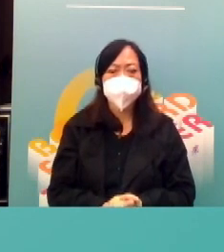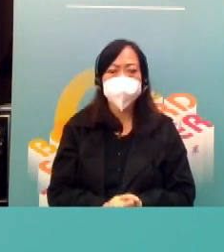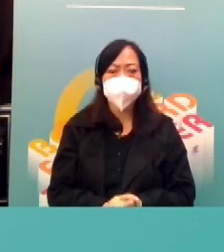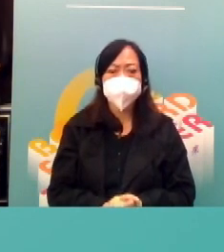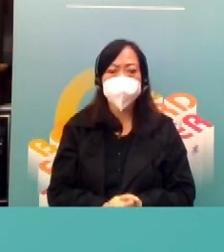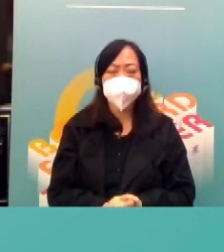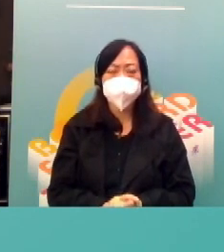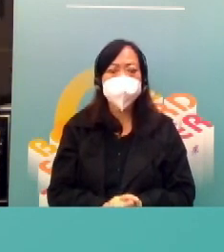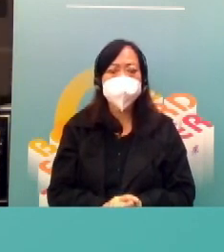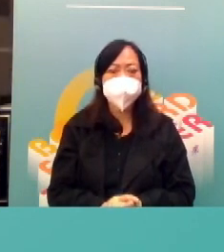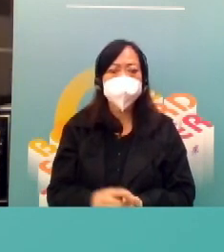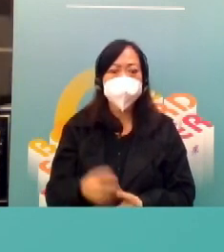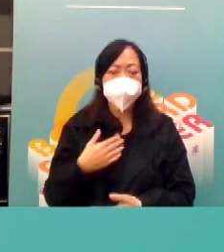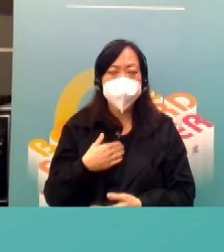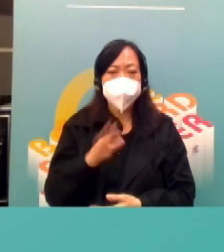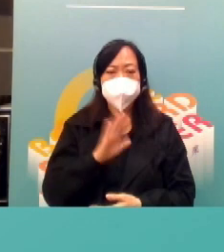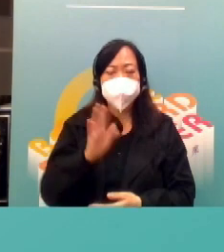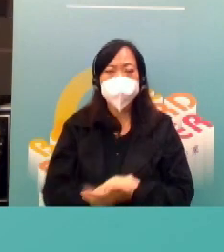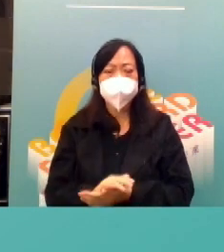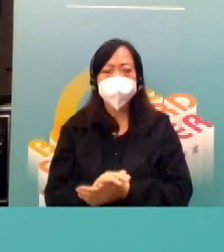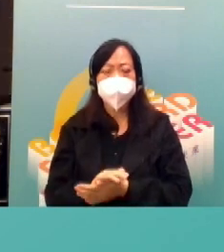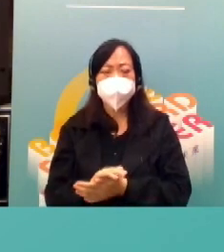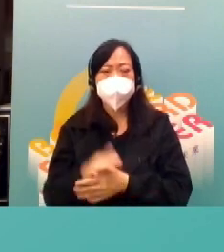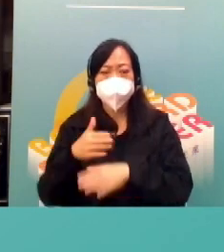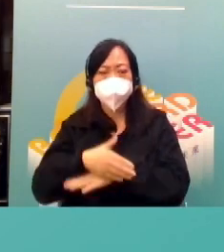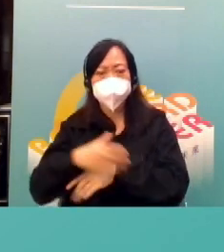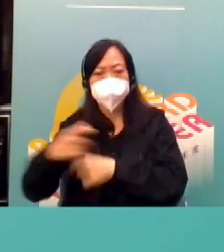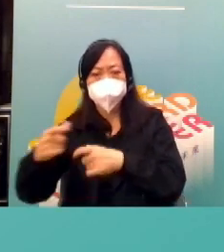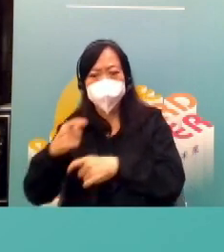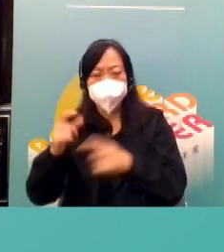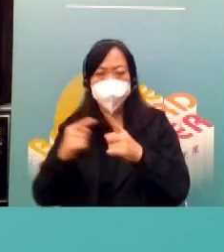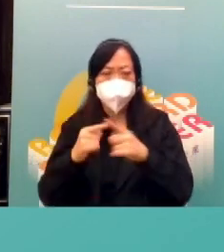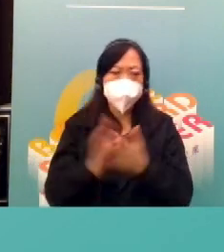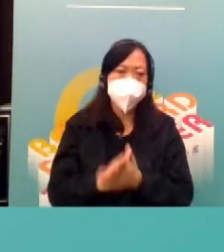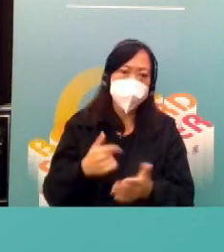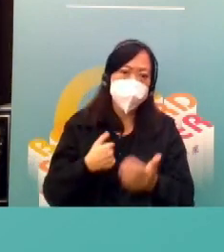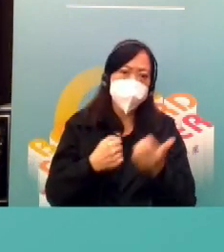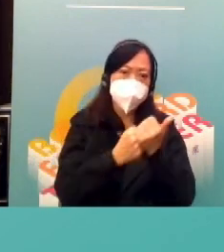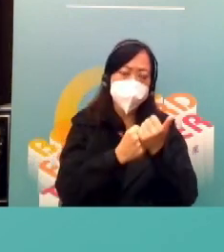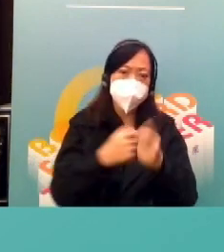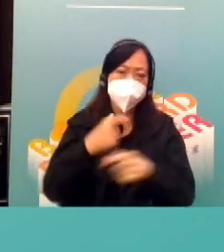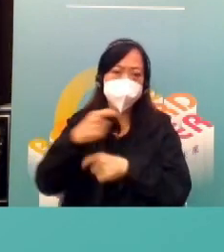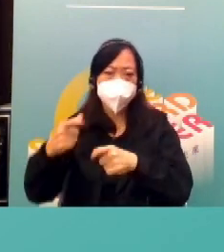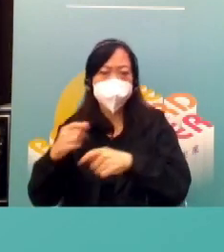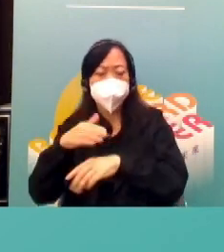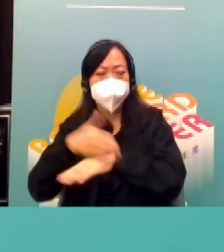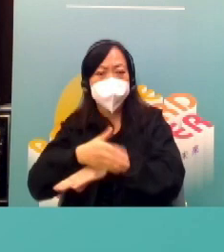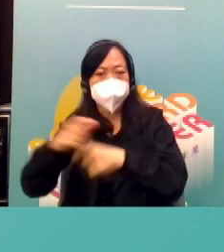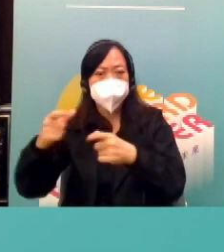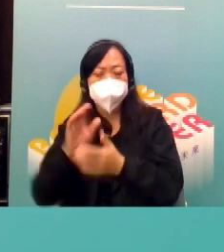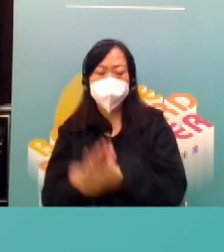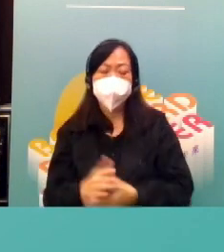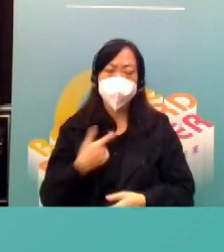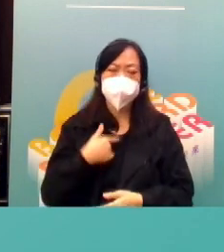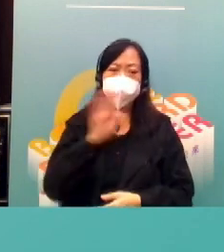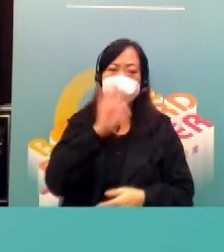how I can support social entrepreneurs and impact entrepreneurs, however we call them. And that led me to working in impact investing and now in